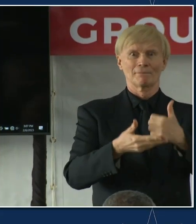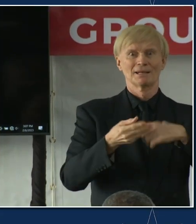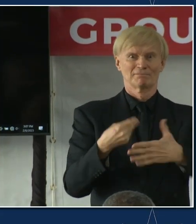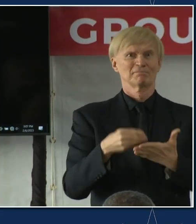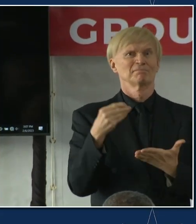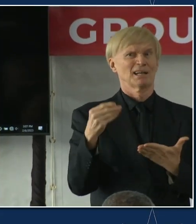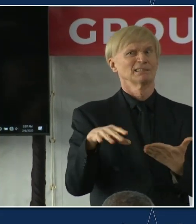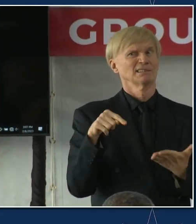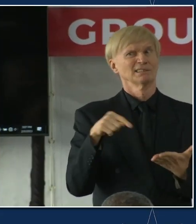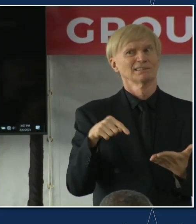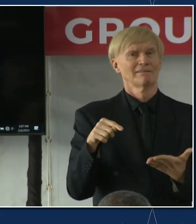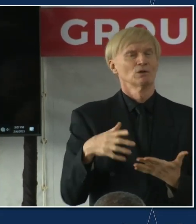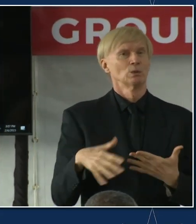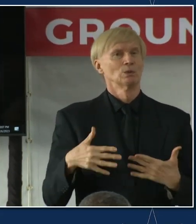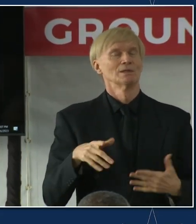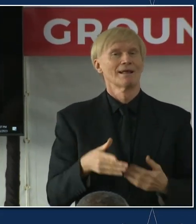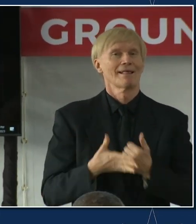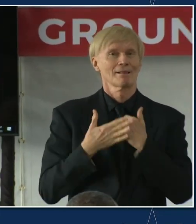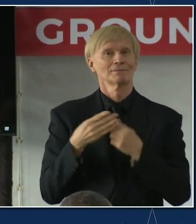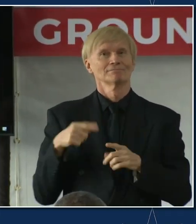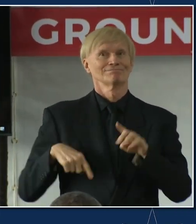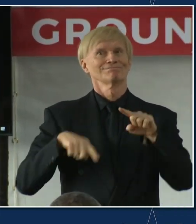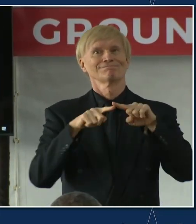it helped get us here. Thank you.